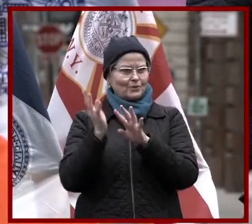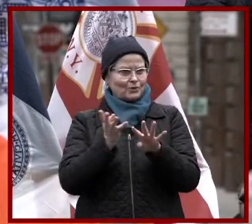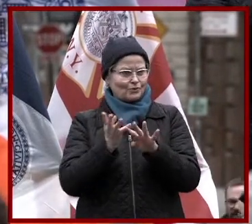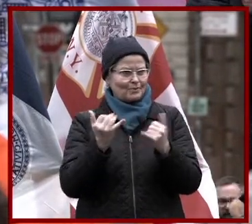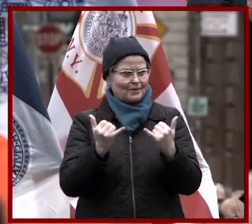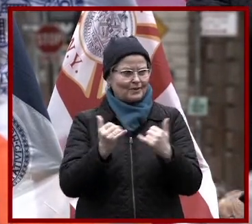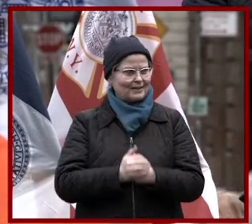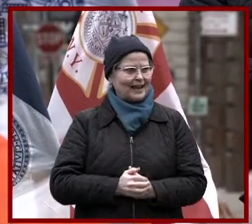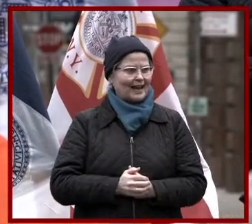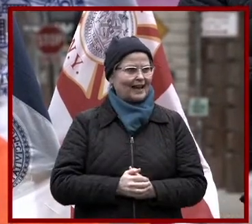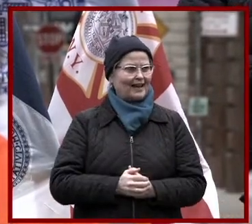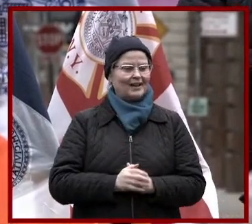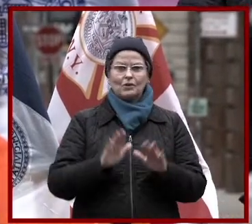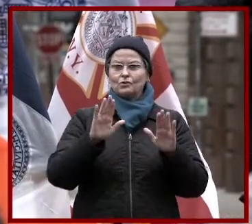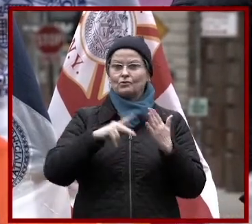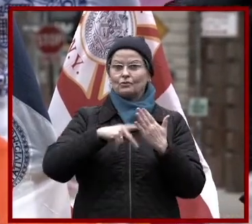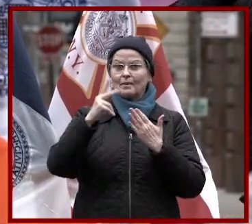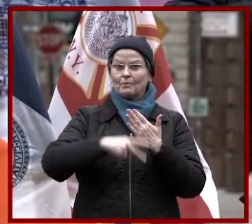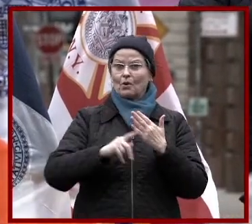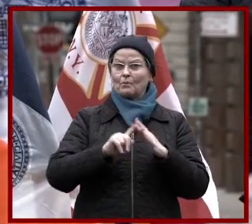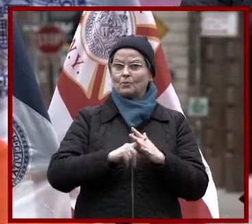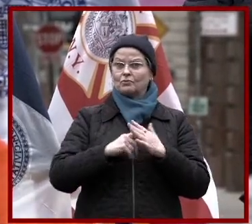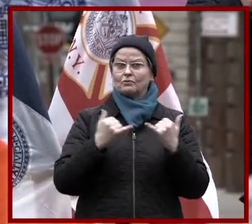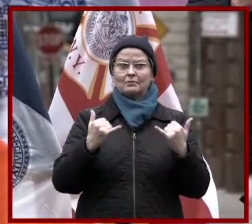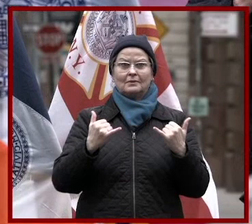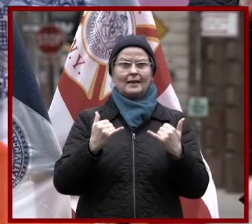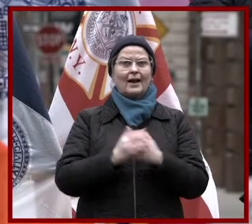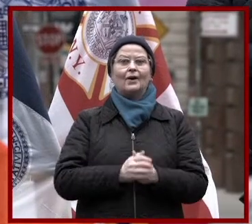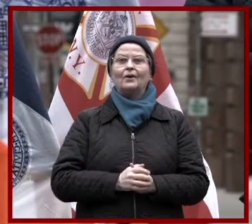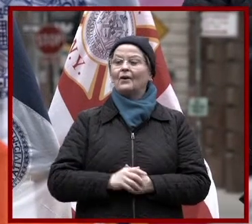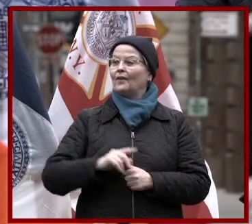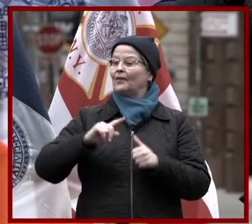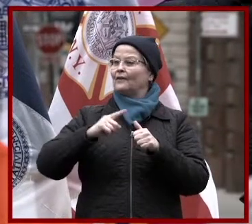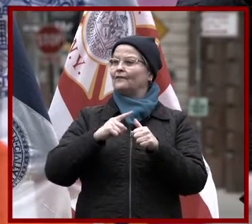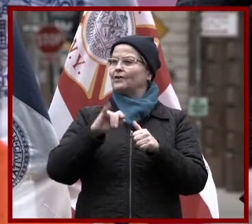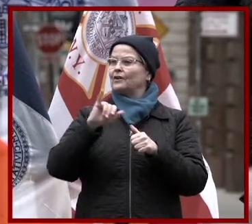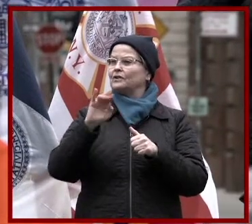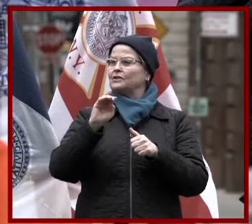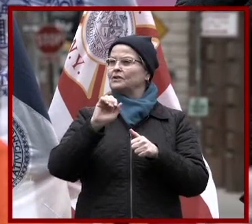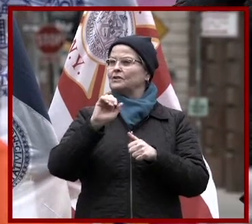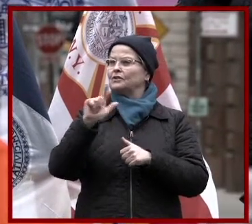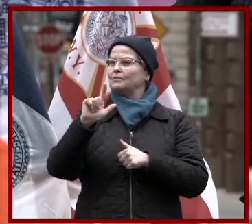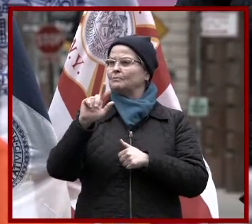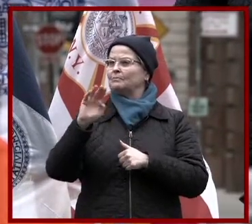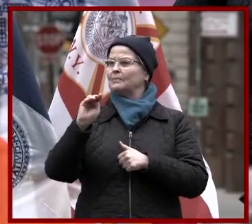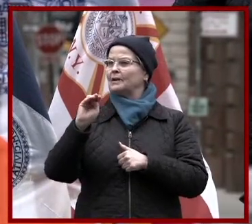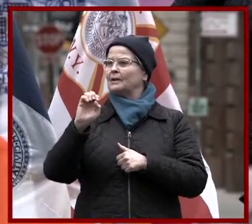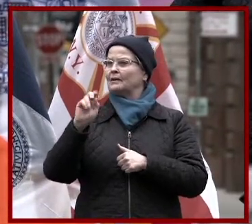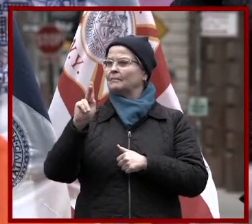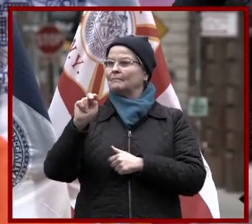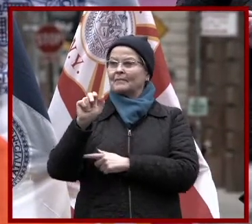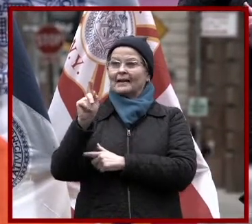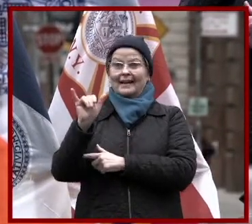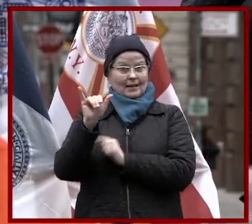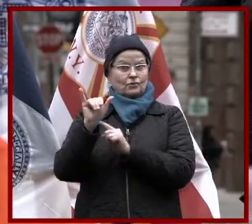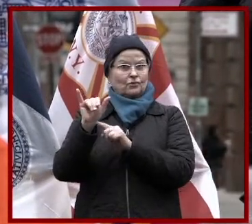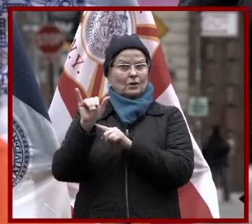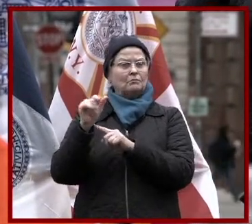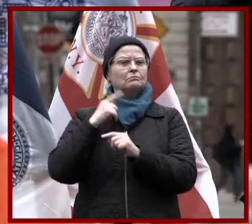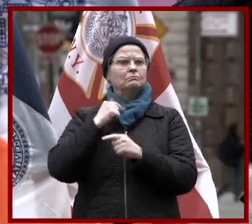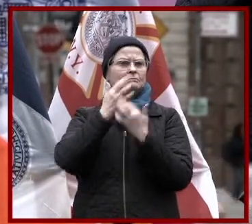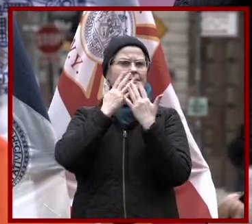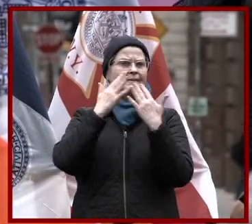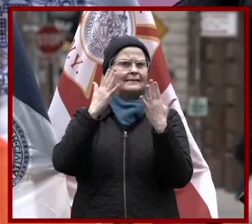off. And so first let me introduce for a song, okay, Jamil McCantry, who is a singer-songwriter and an actor